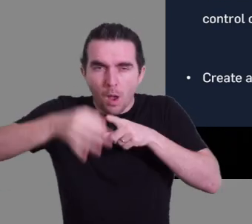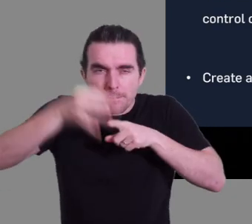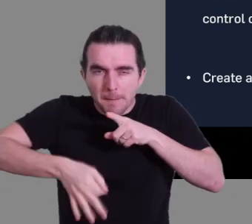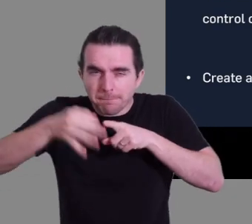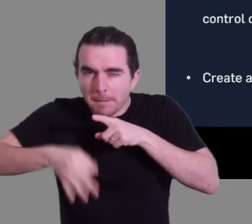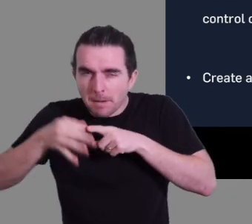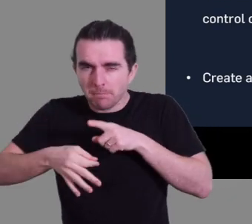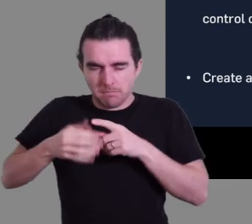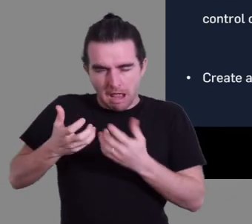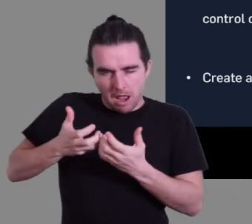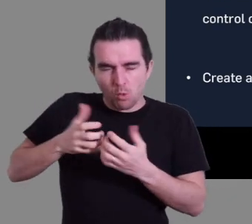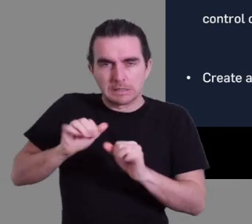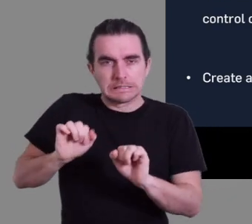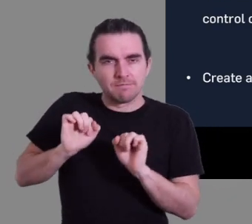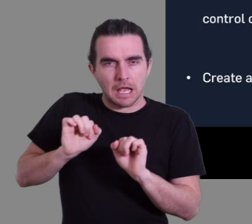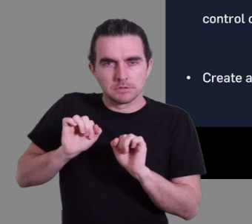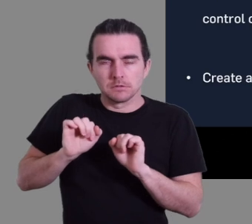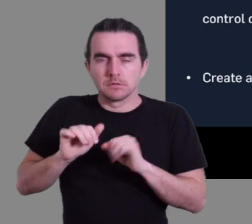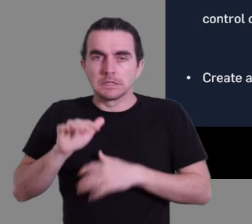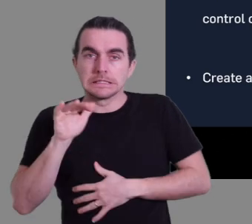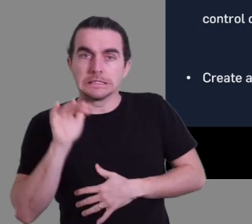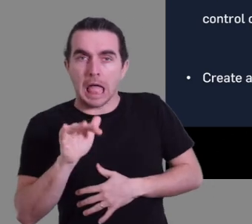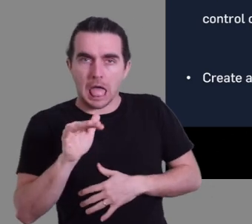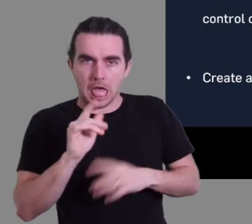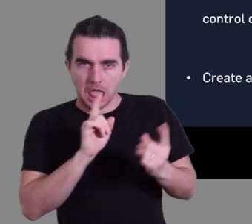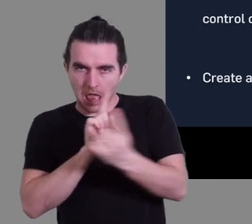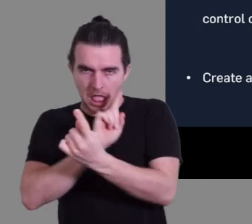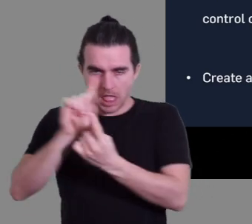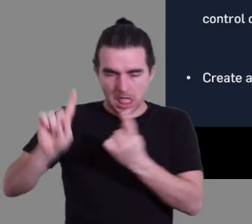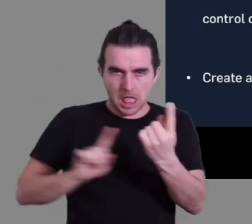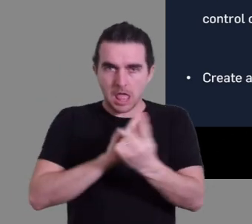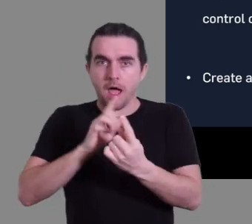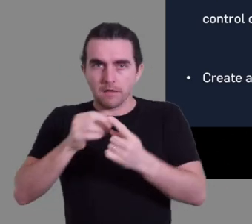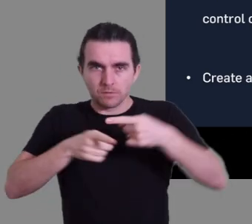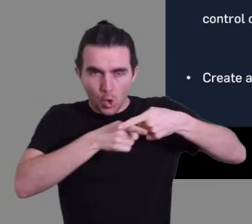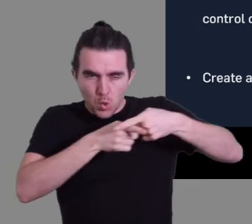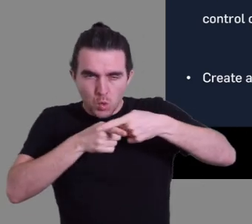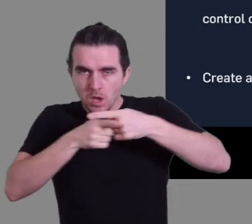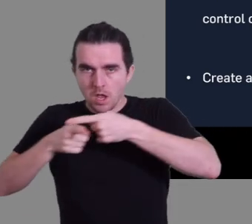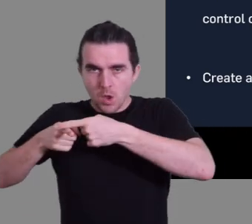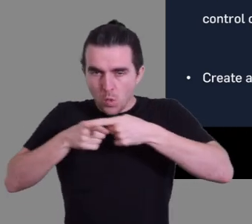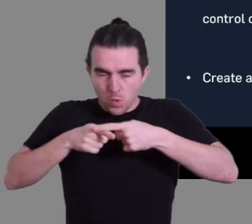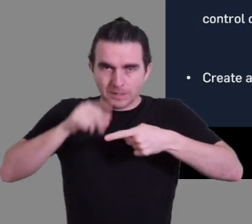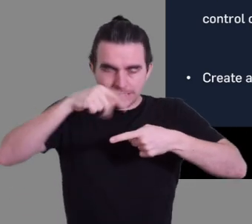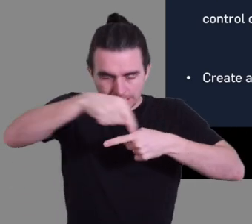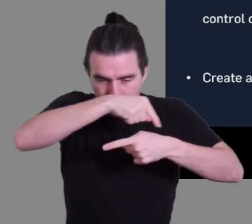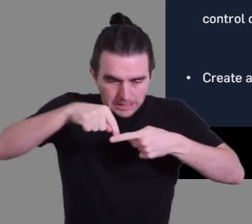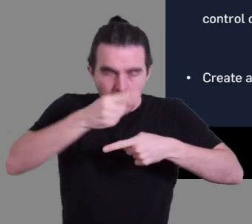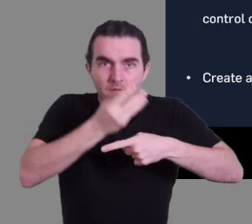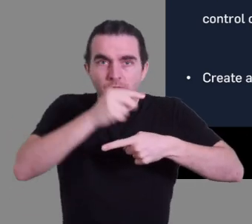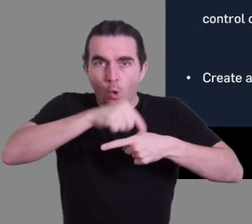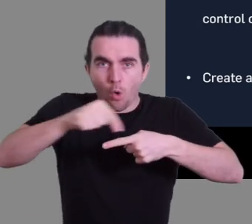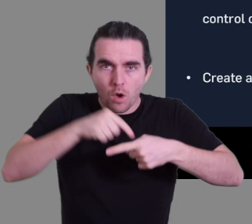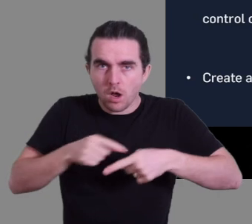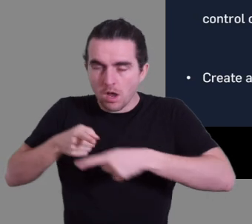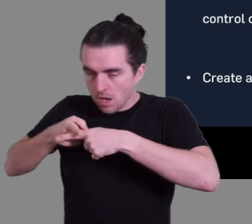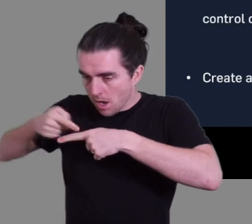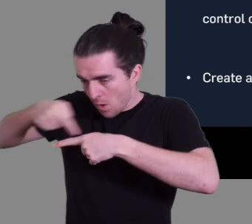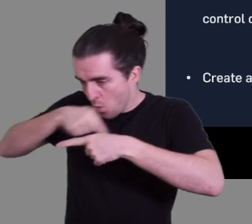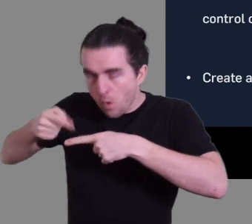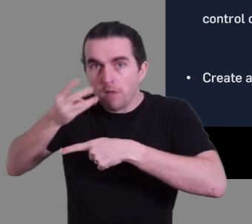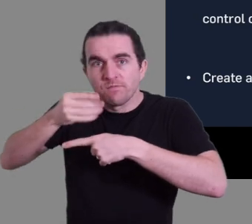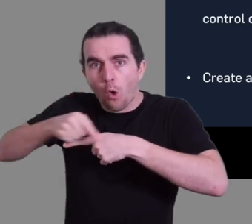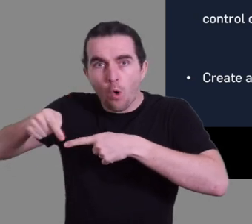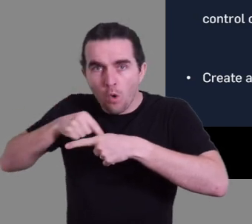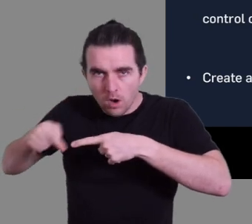detail of the defender and attacker. So if you look on the right-hand side, we've got a Quadrant there to